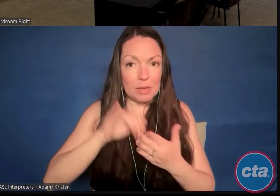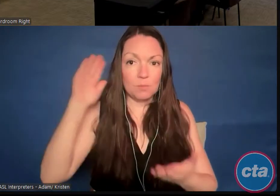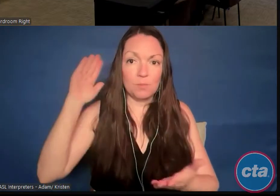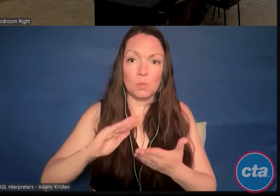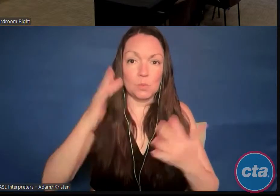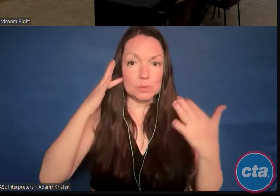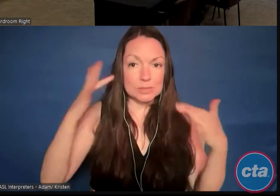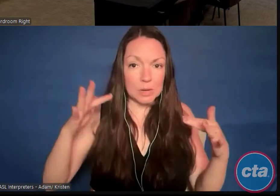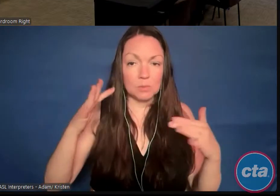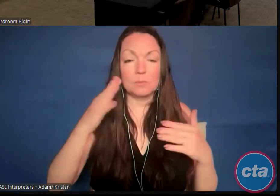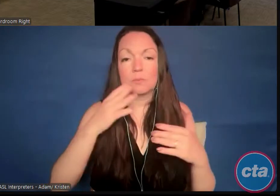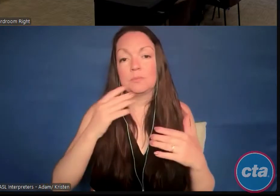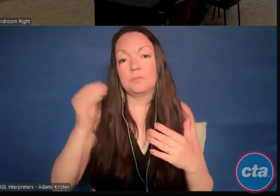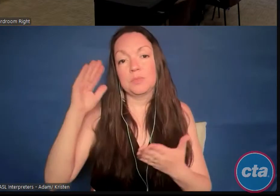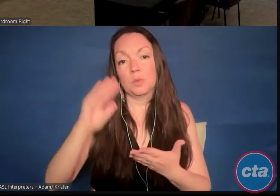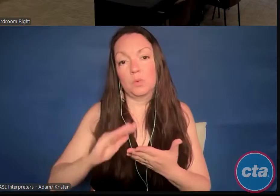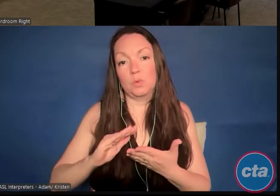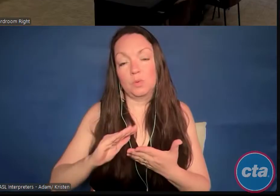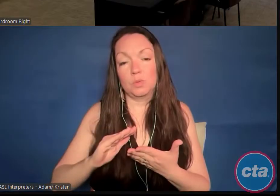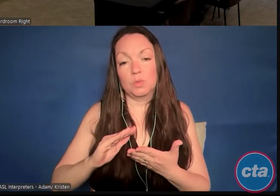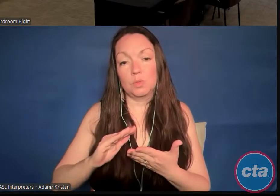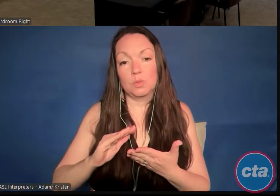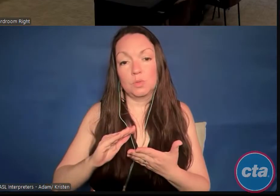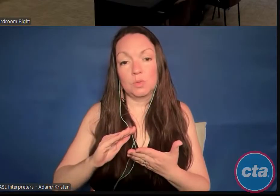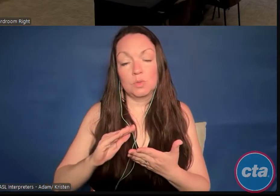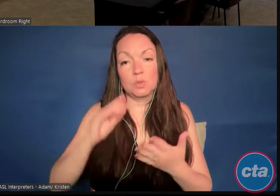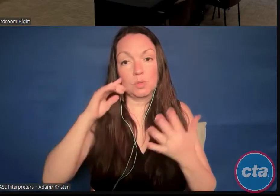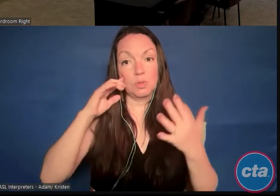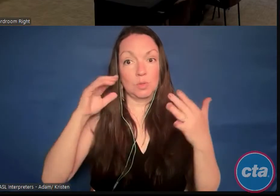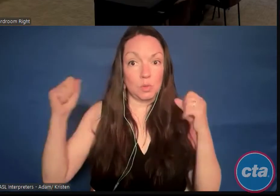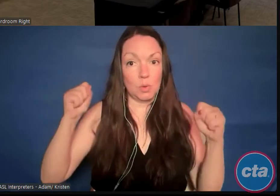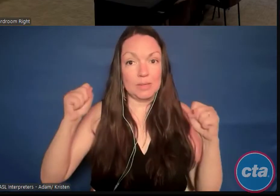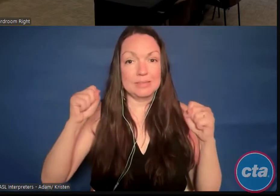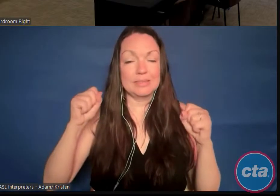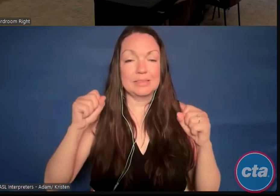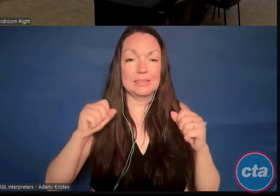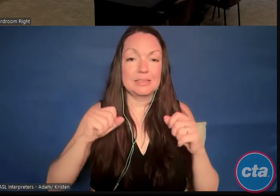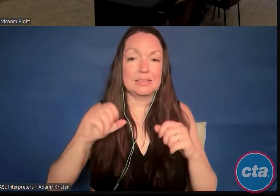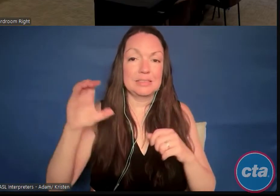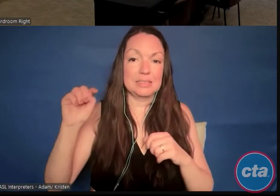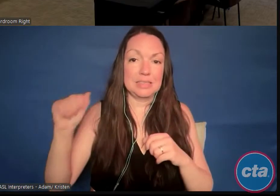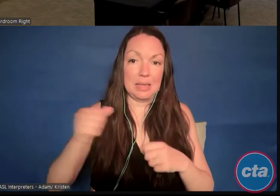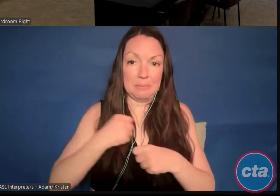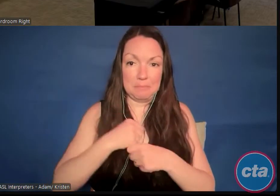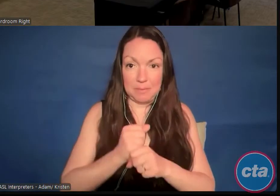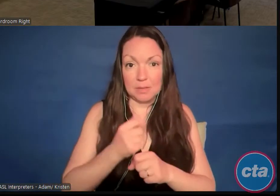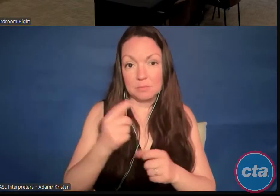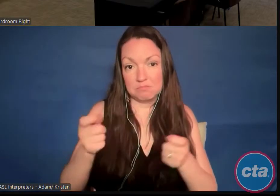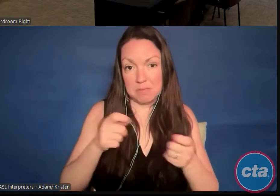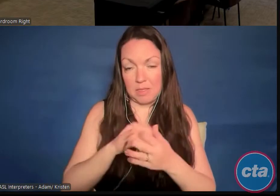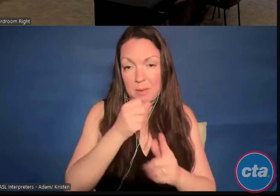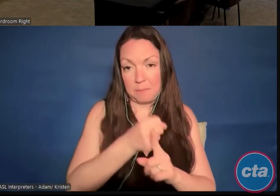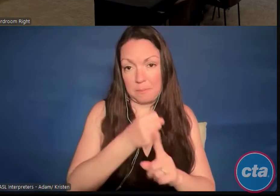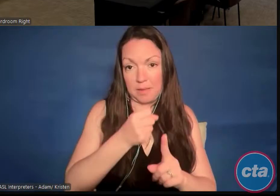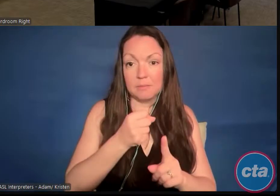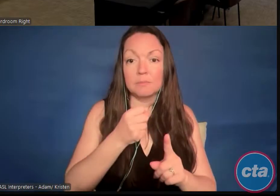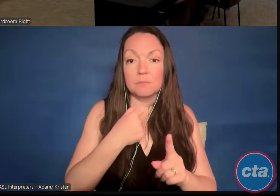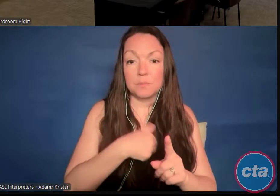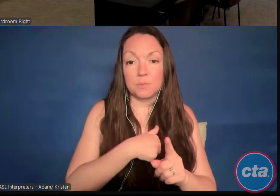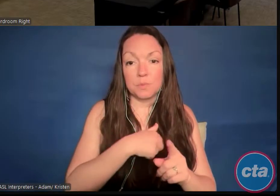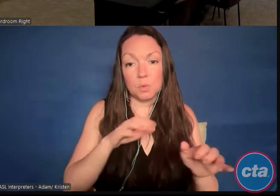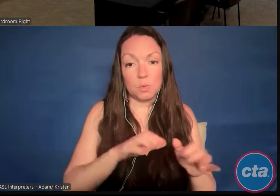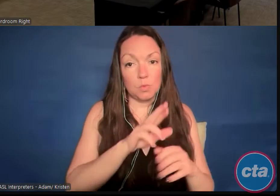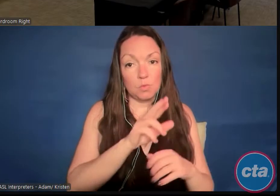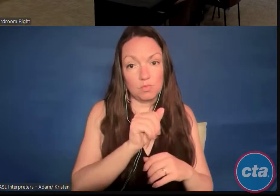sound pollution that transit creates, right? How do you manage those impacts? And we do things like we weld rails, so there's no